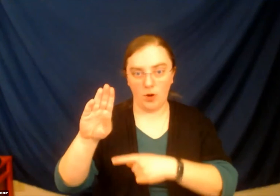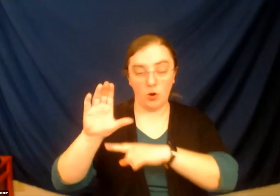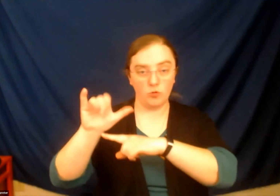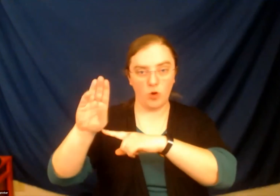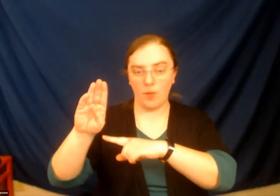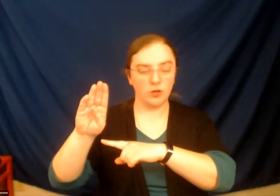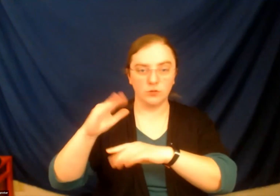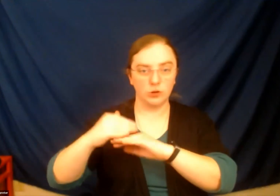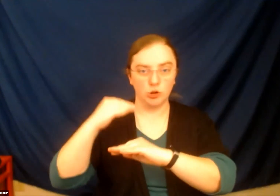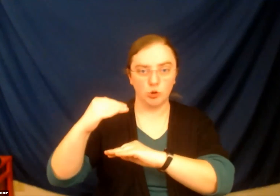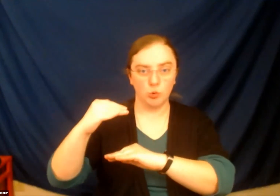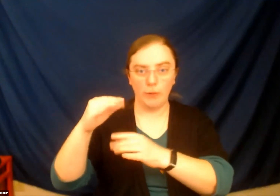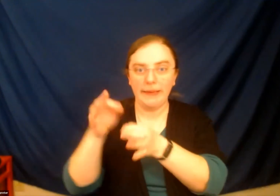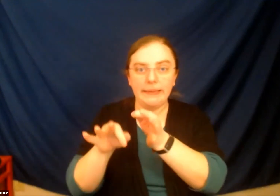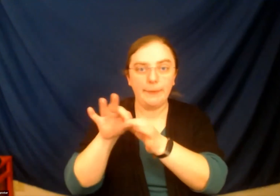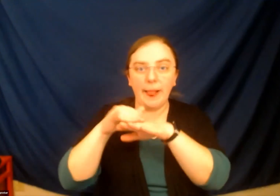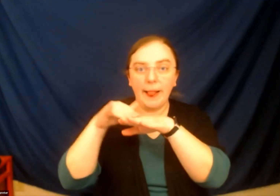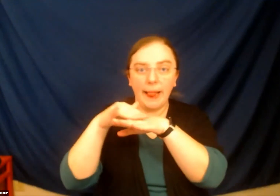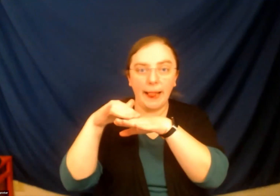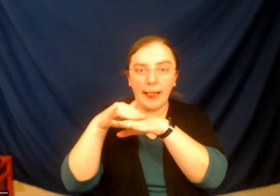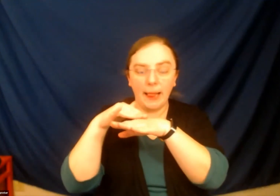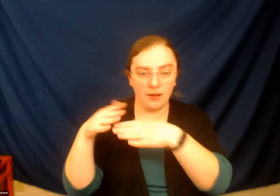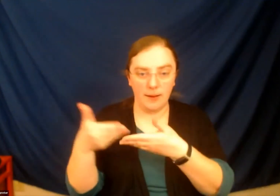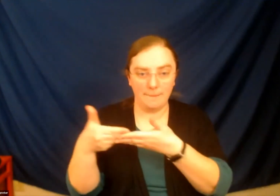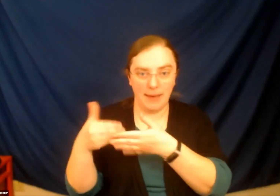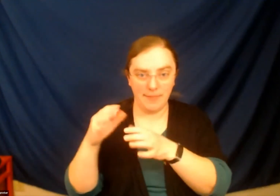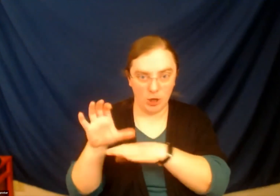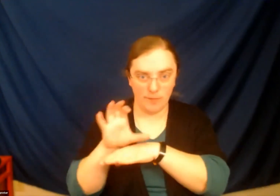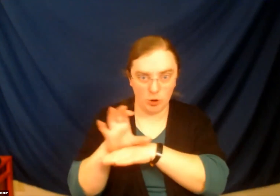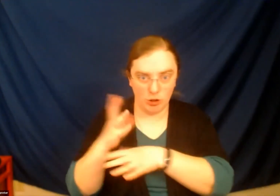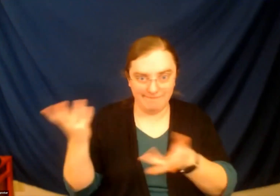when they start, I go to the school for